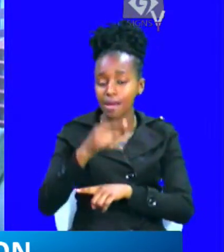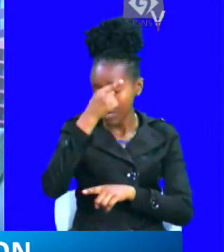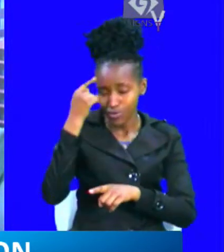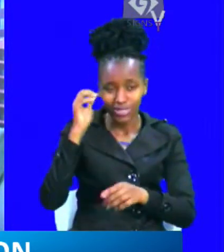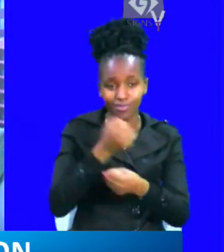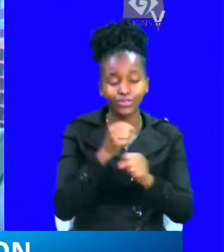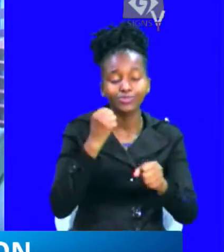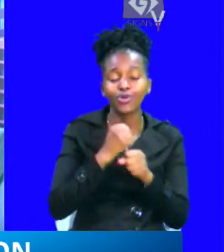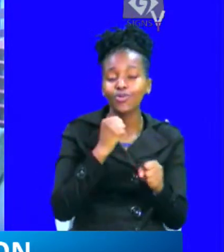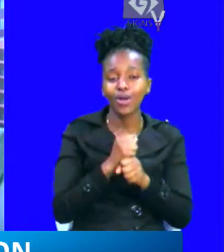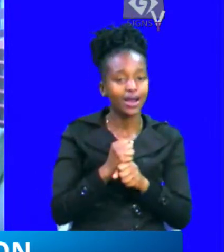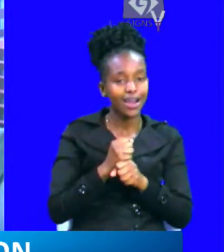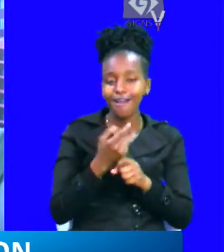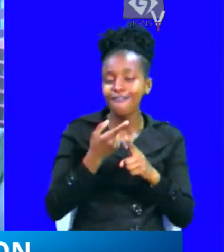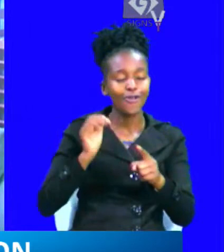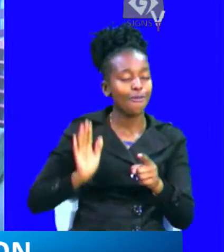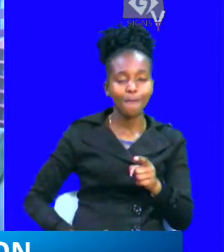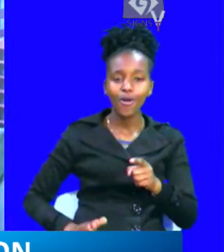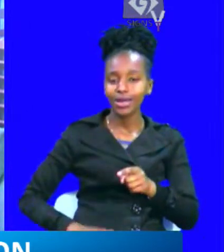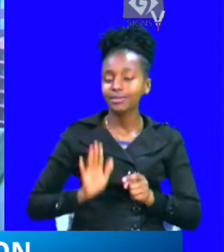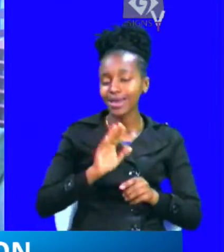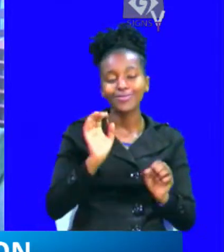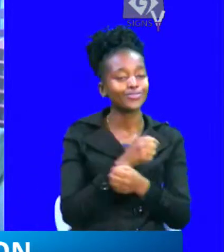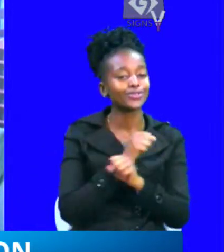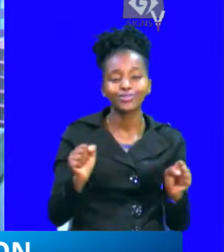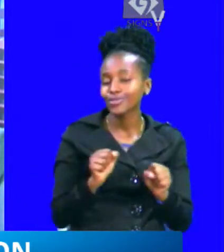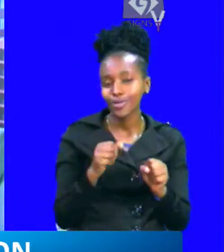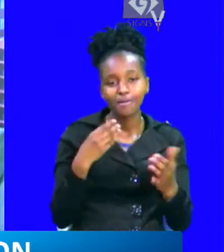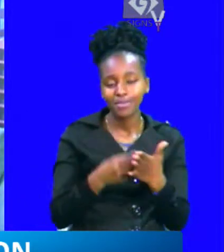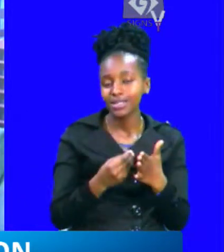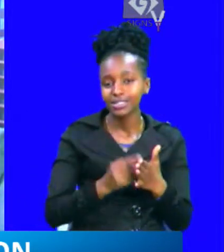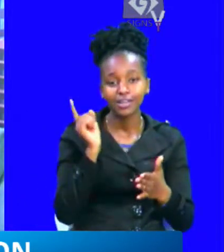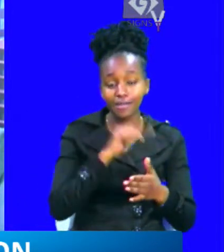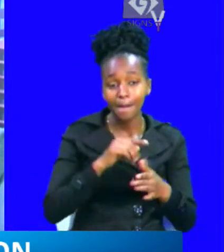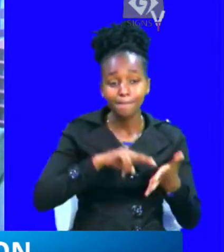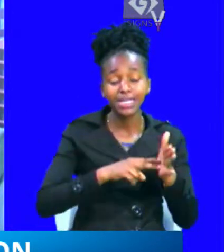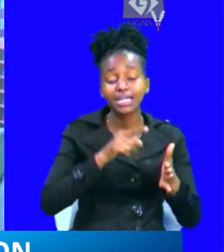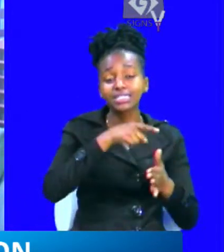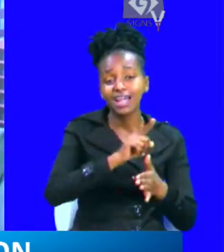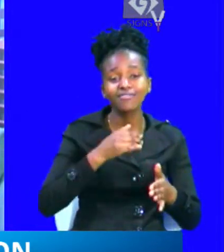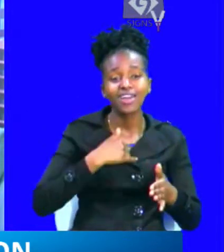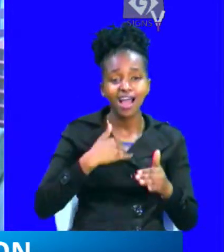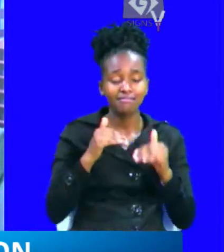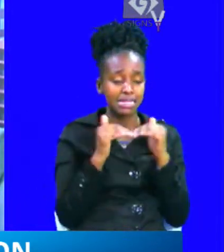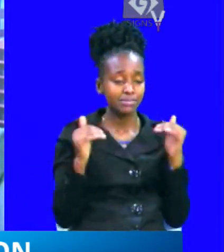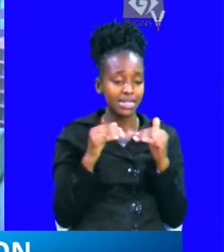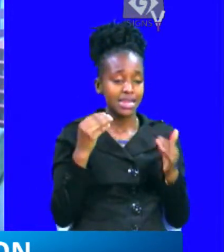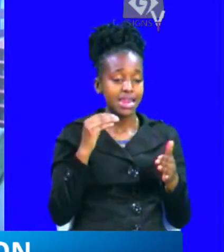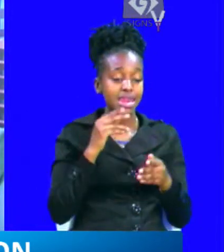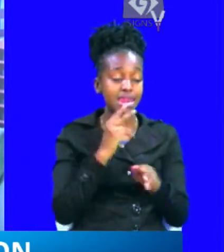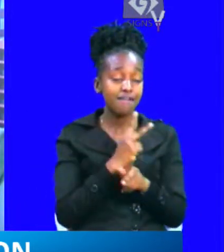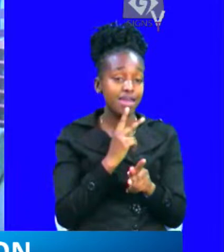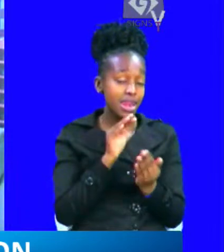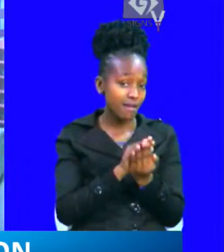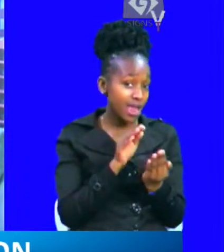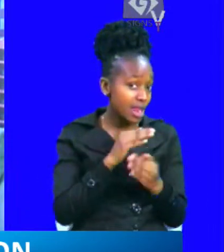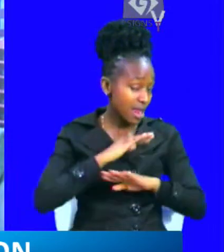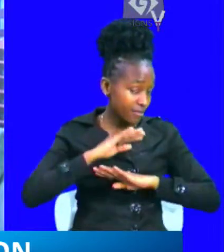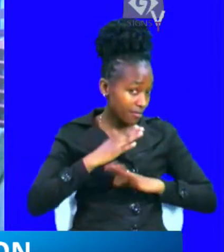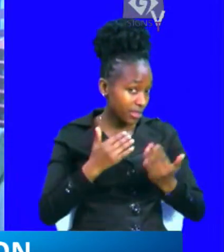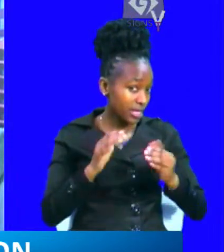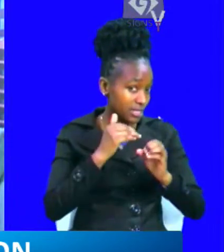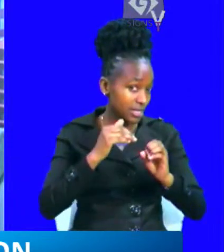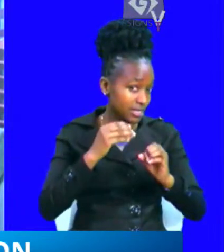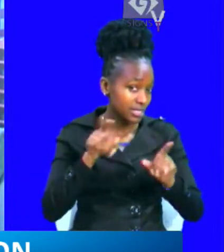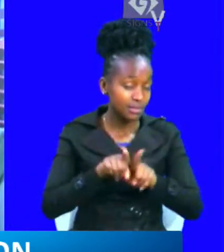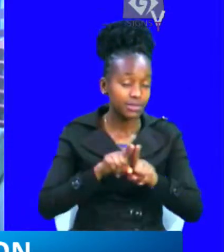do everything out of pocket. You can't do, so you see, he was also very limited Yeah. of what he can do. So I will say like the